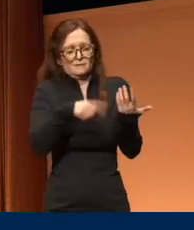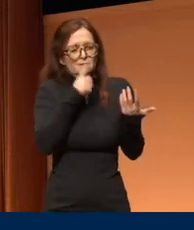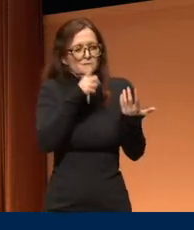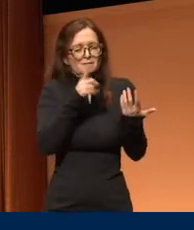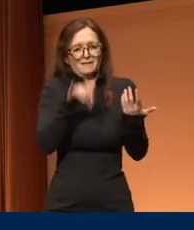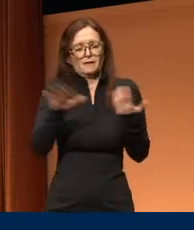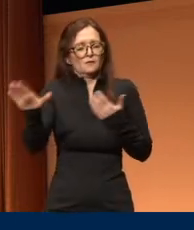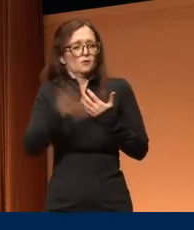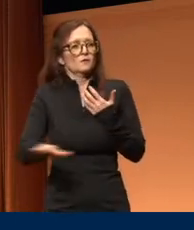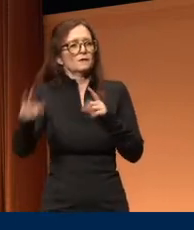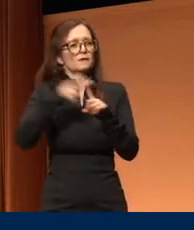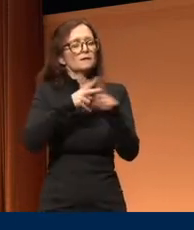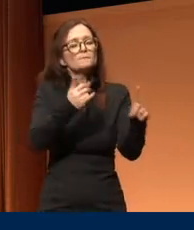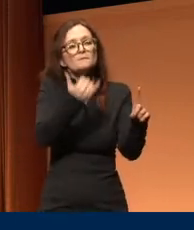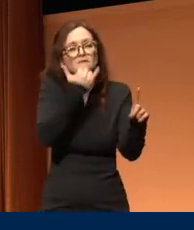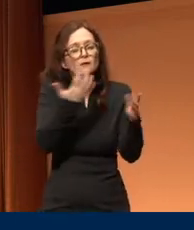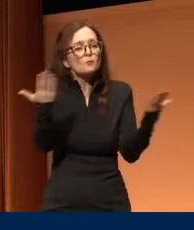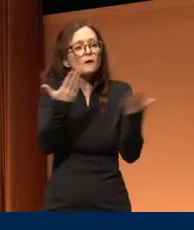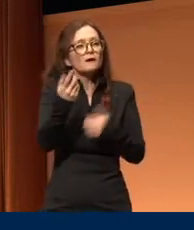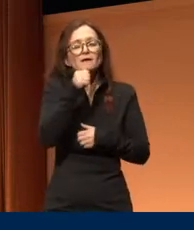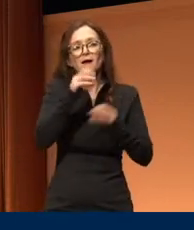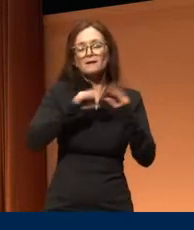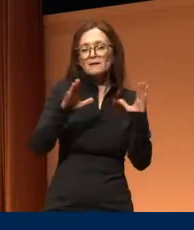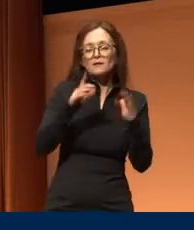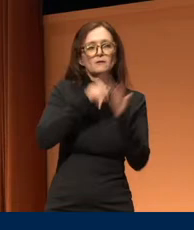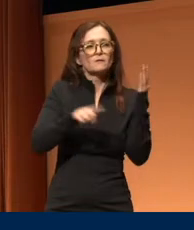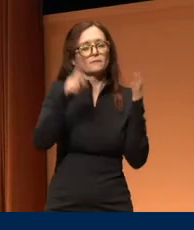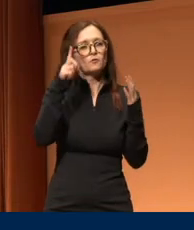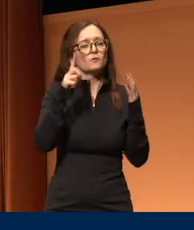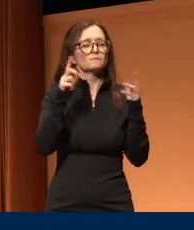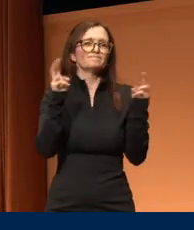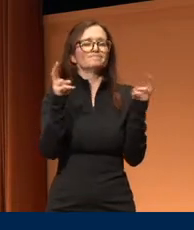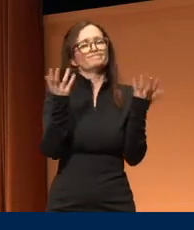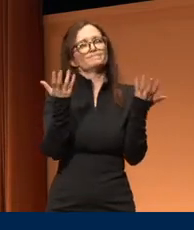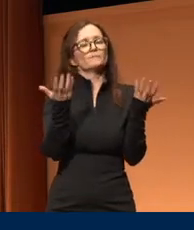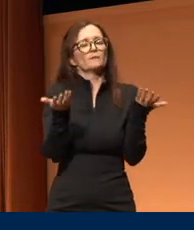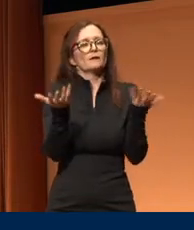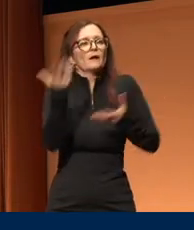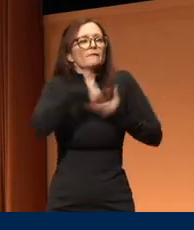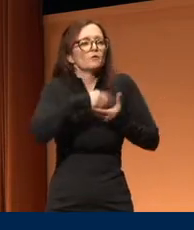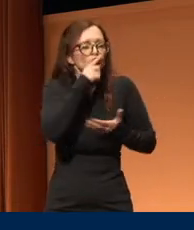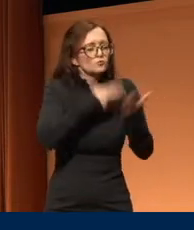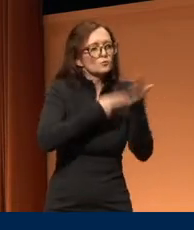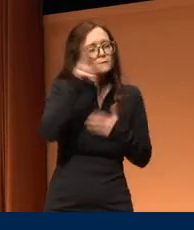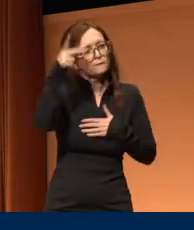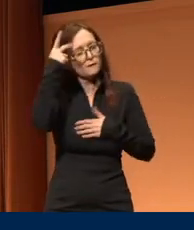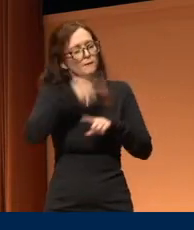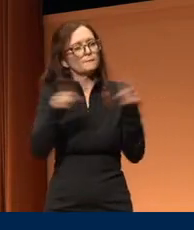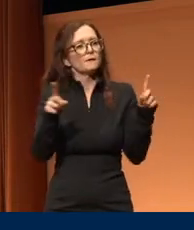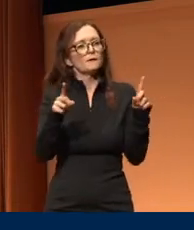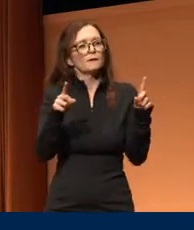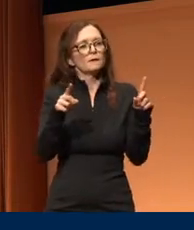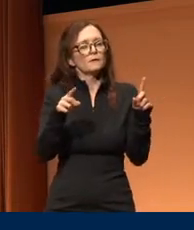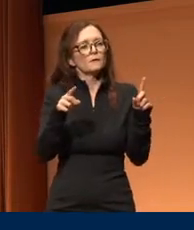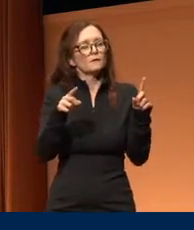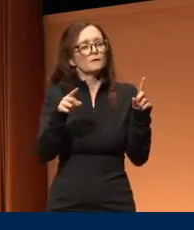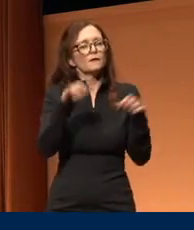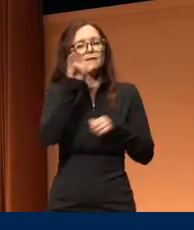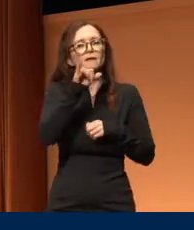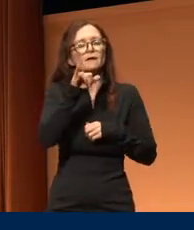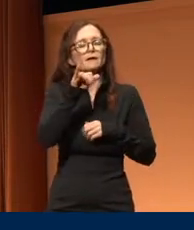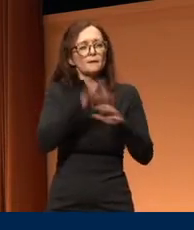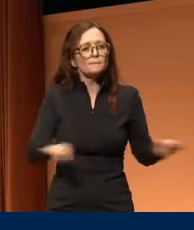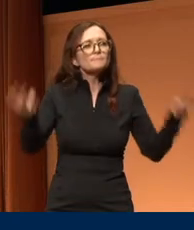lay. The mistake was not, to be clear, in making room for truth in politics, but instead in not recognizing the crucial role